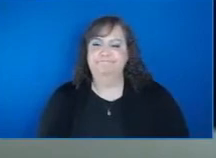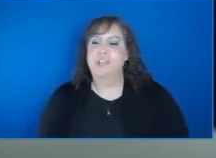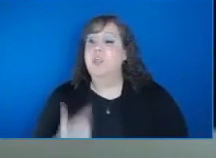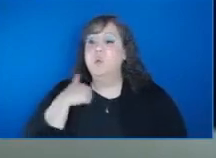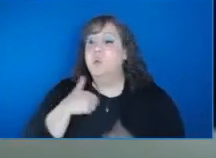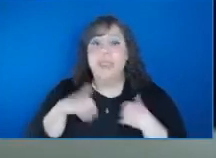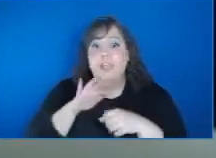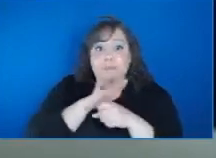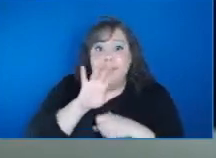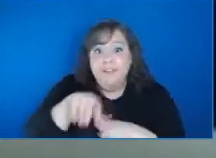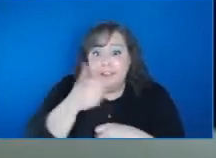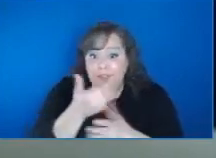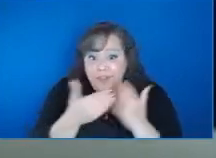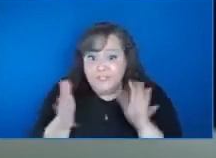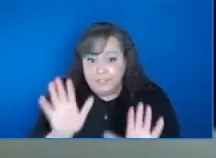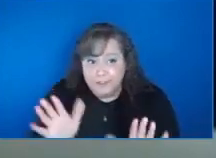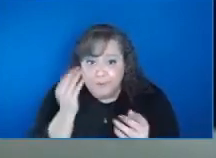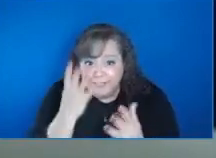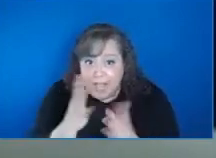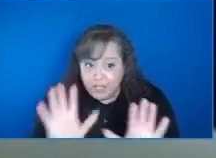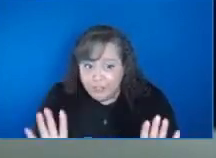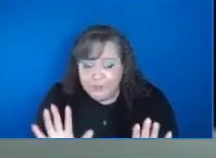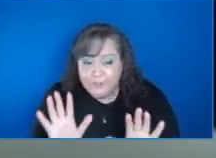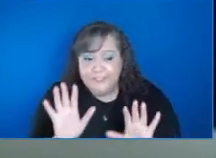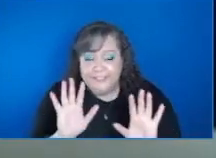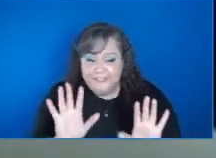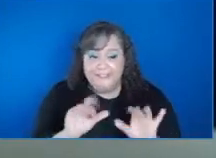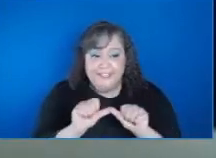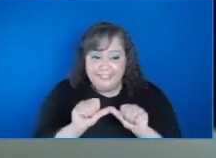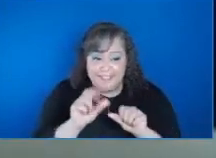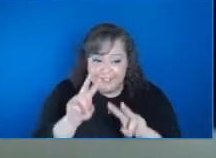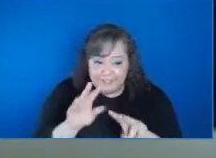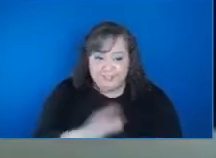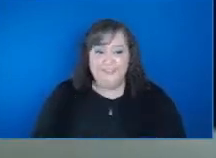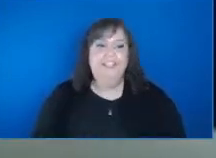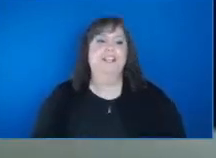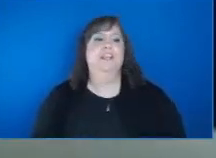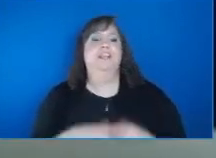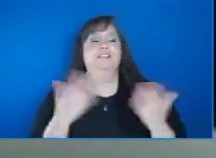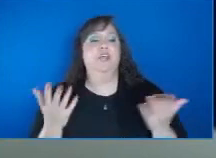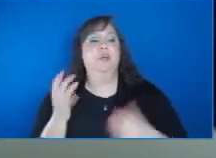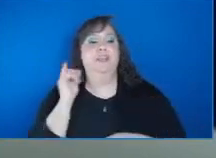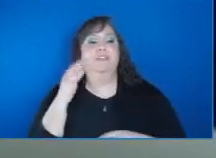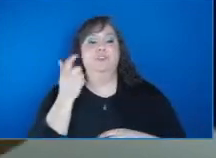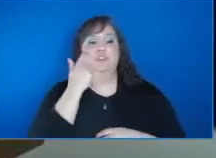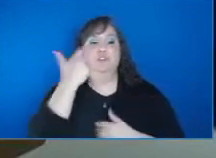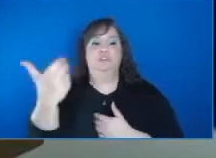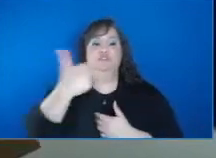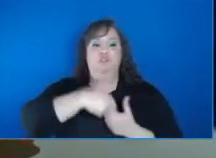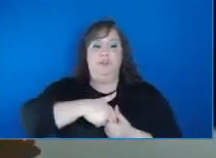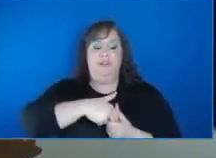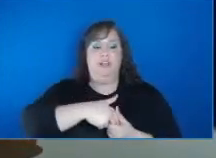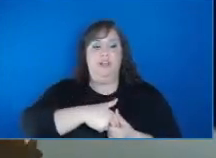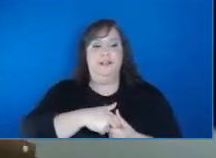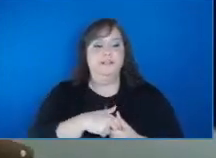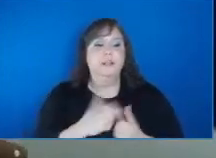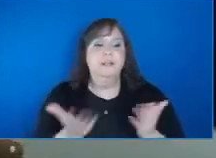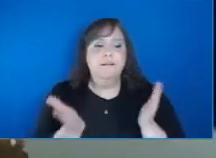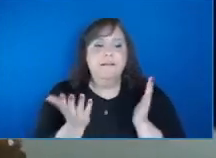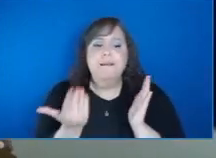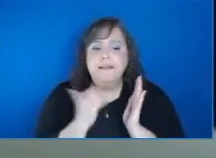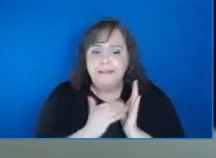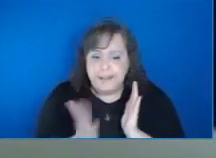you. Just stay tuned. Okay. Now, for those of you who are just joining us, again, get your questions in, use the